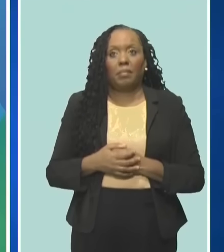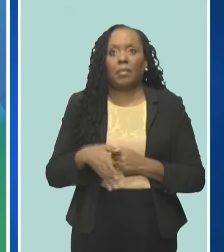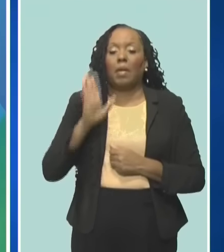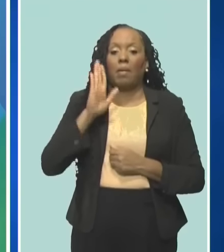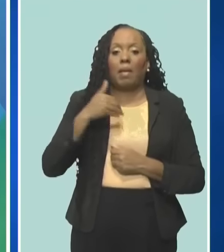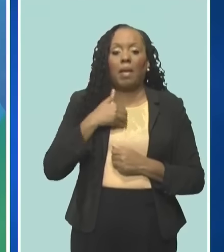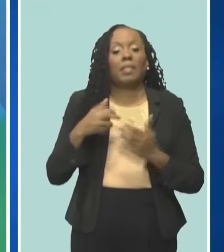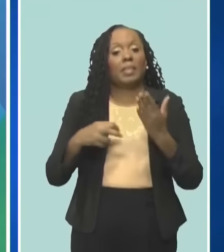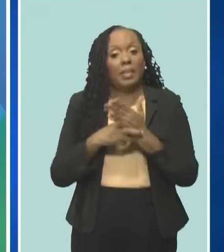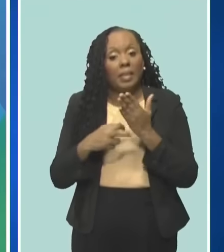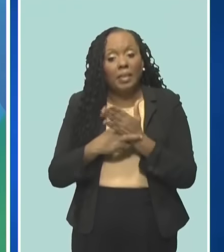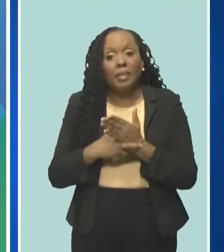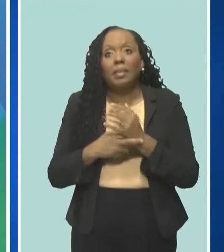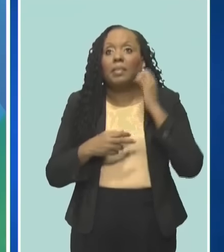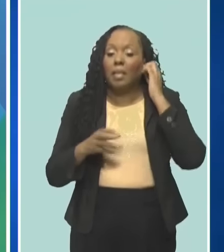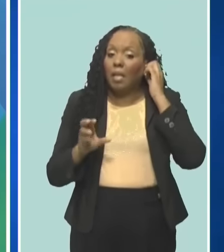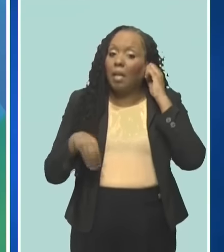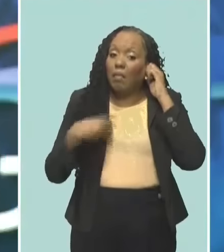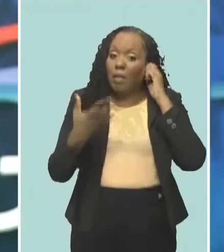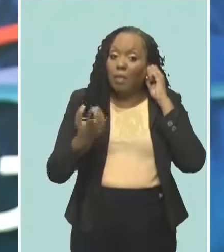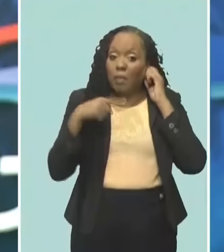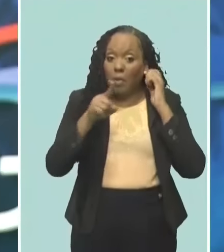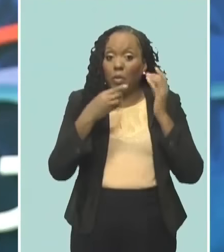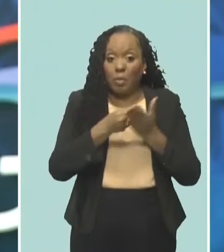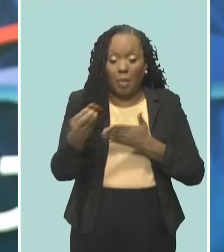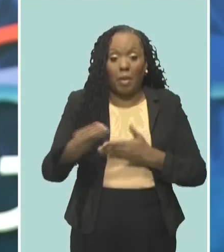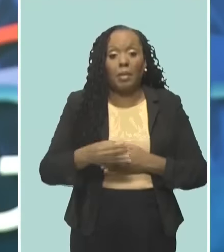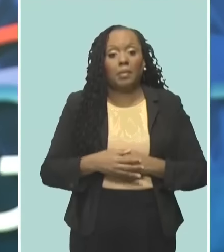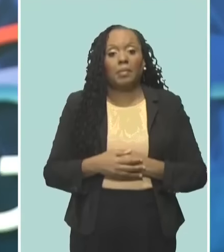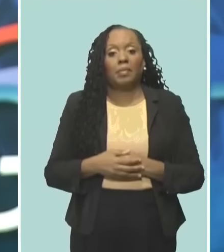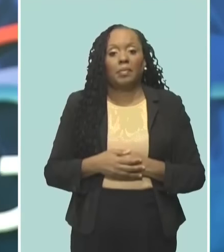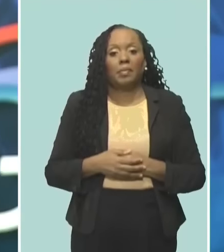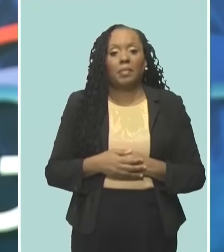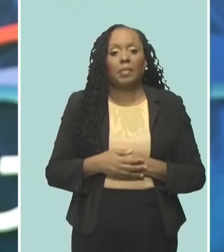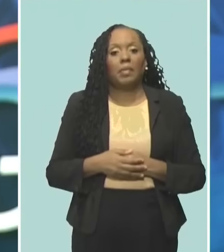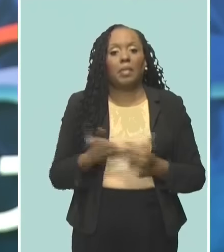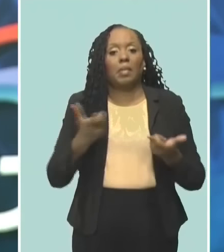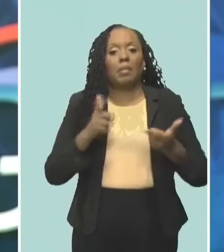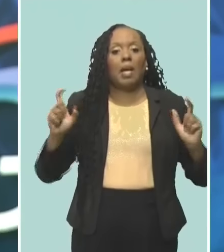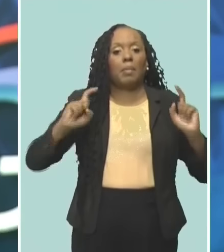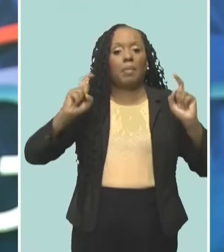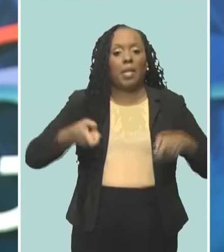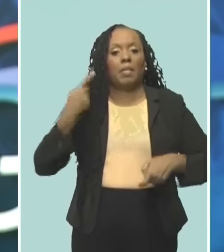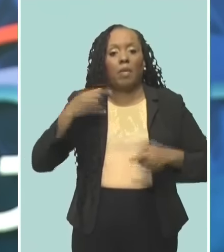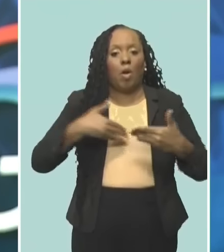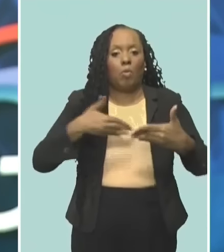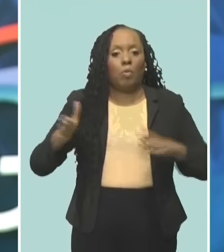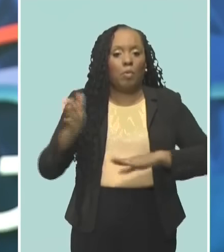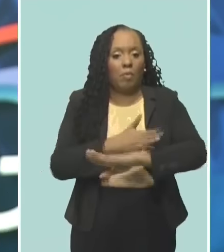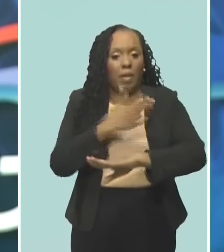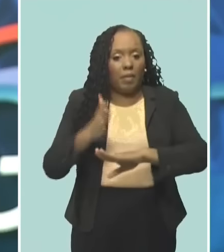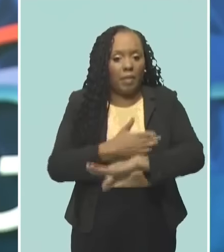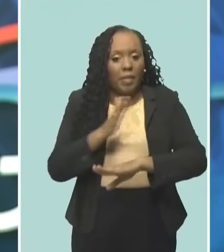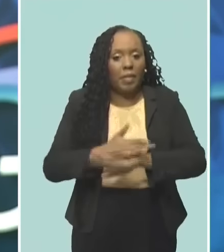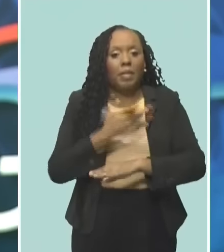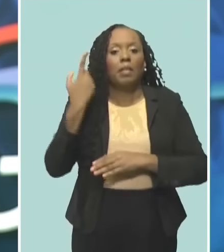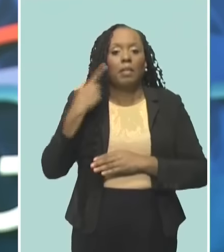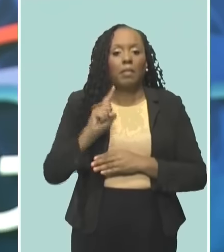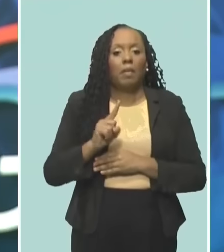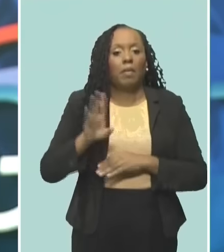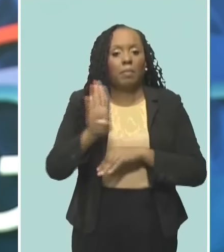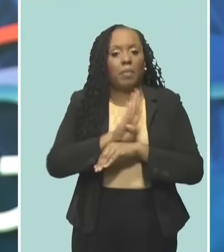out online that you can available to purchase. A grand prize of a room renovation is up for grabs in the Barbados